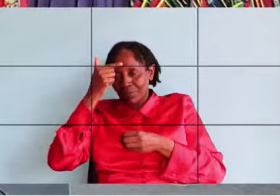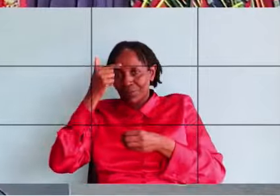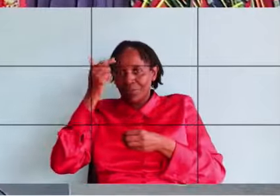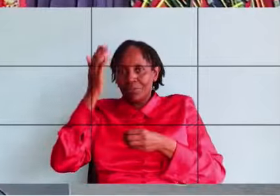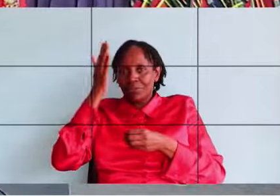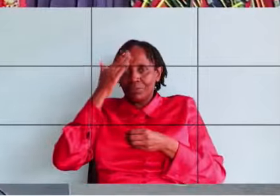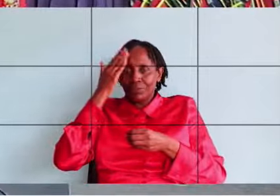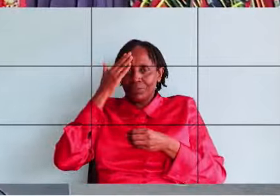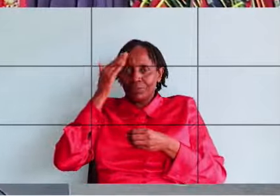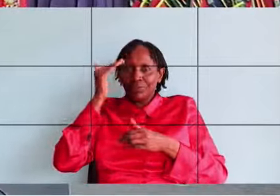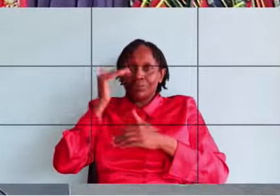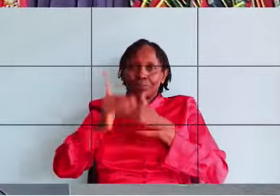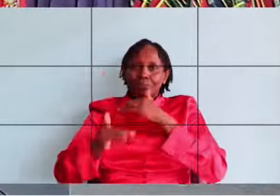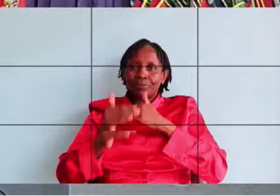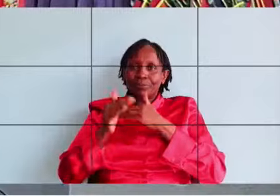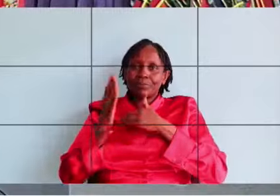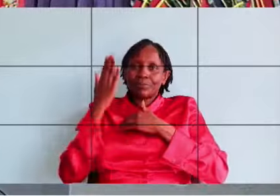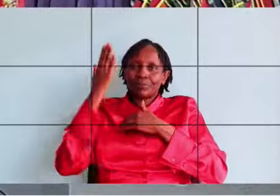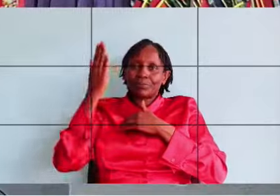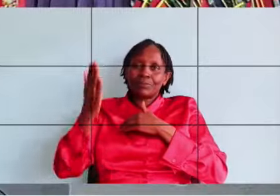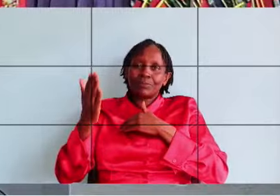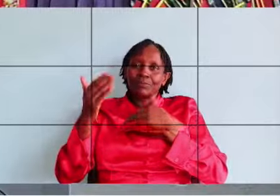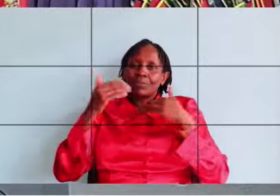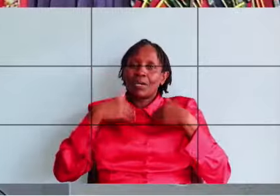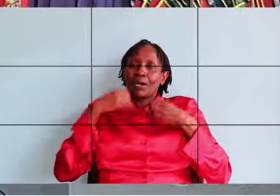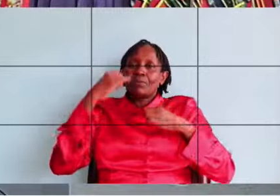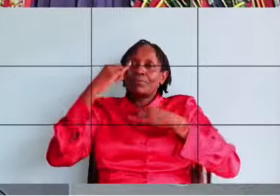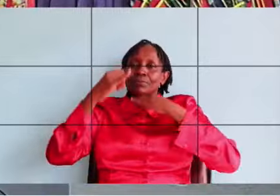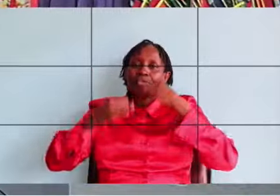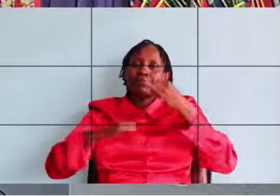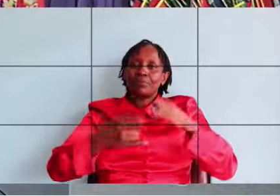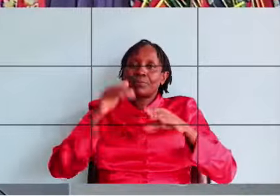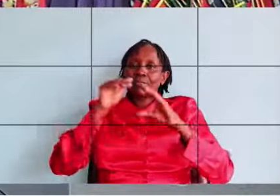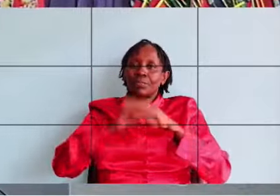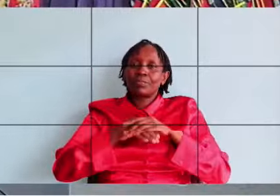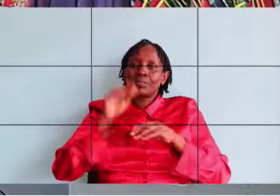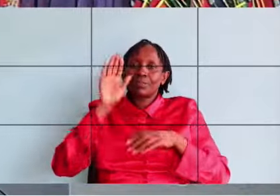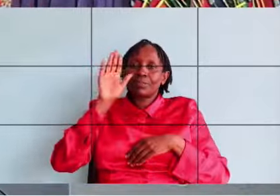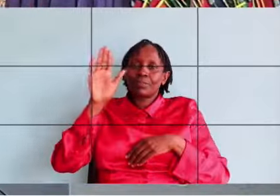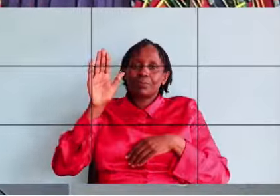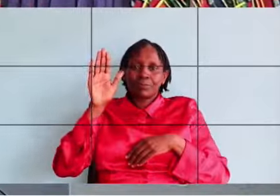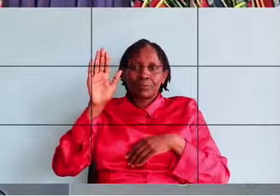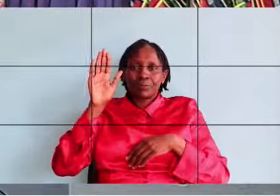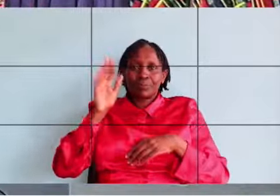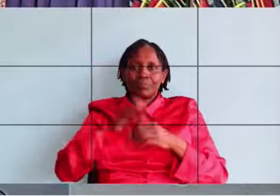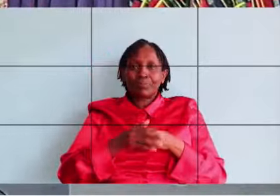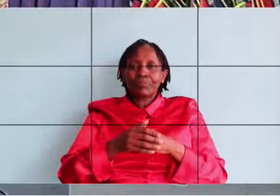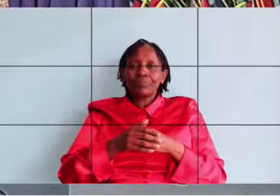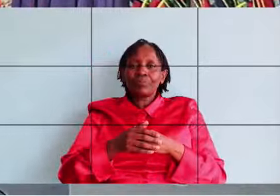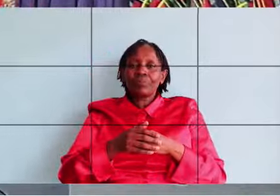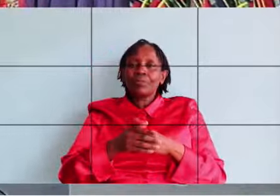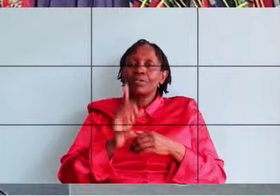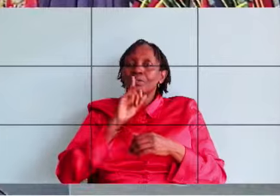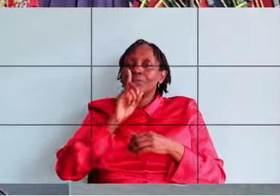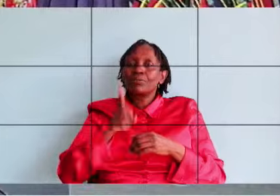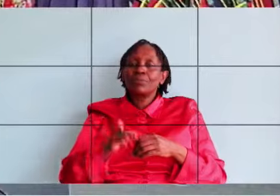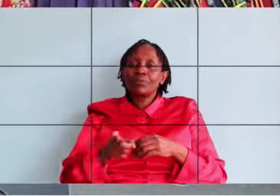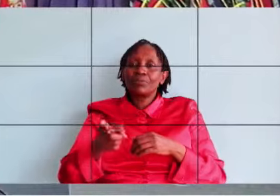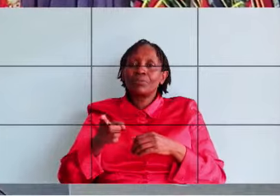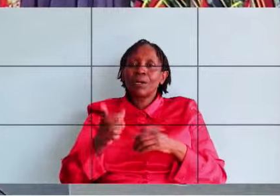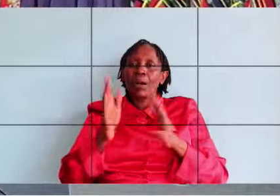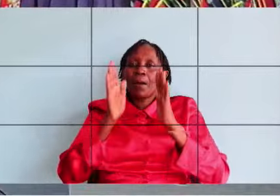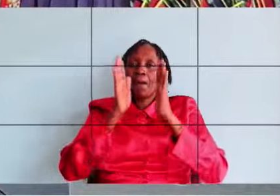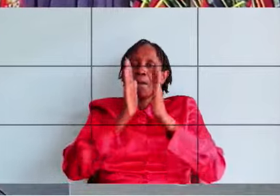you. We are finding our joy in you. We are living for the audience of one. And so I pray, O God, as